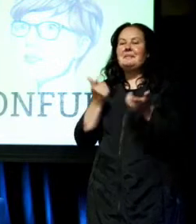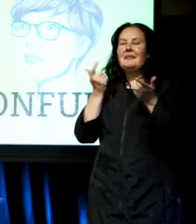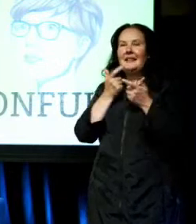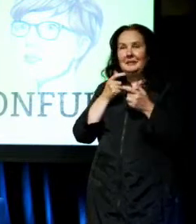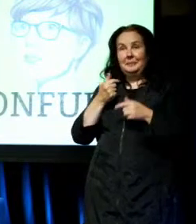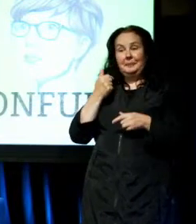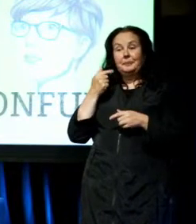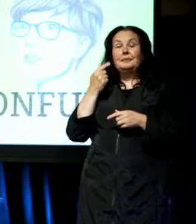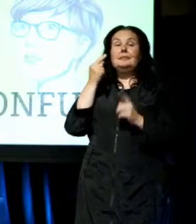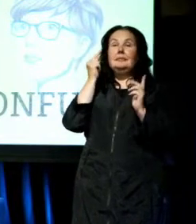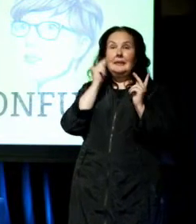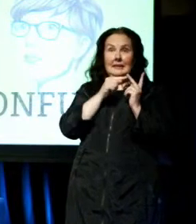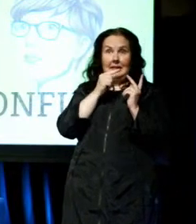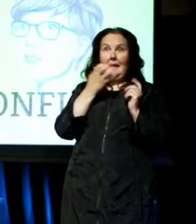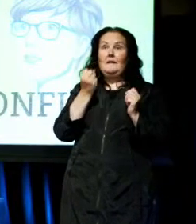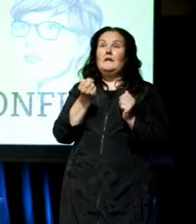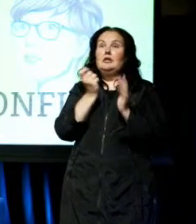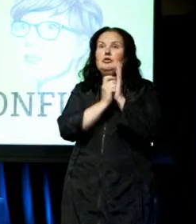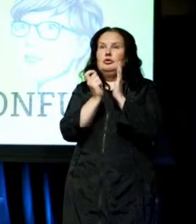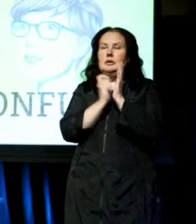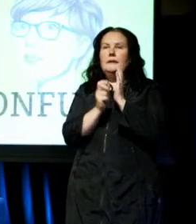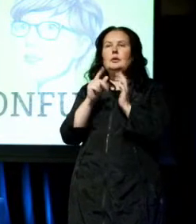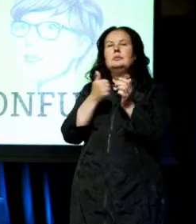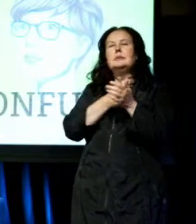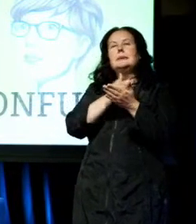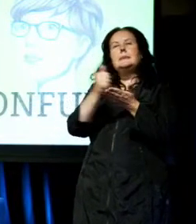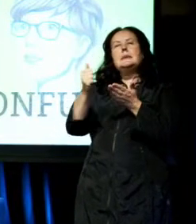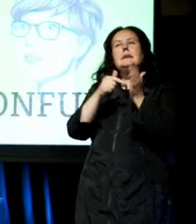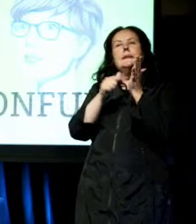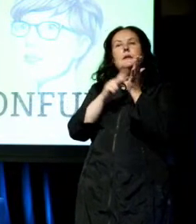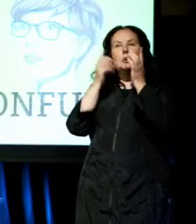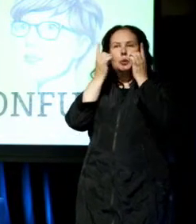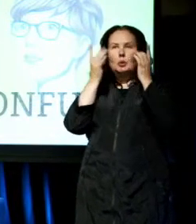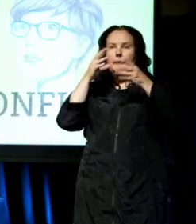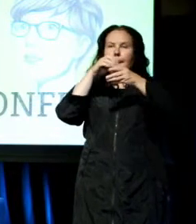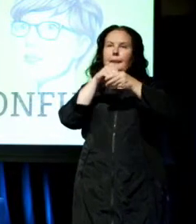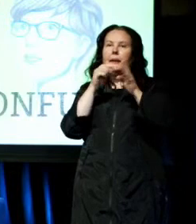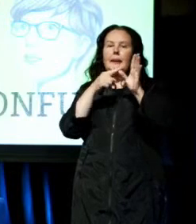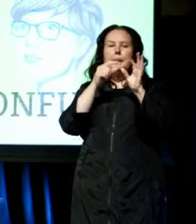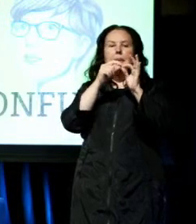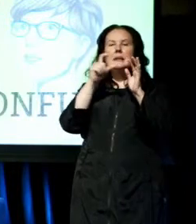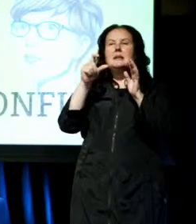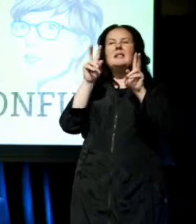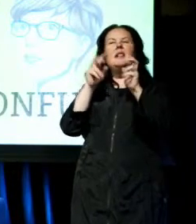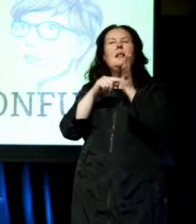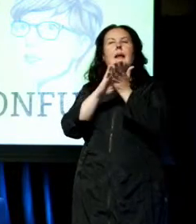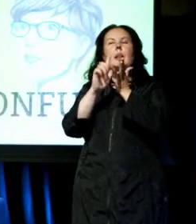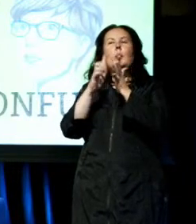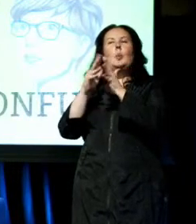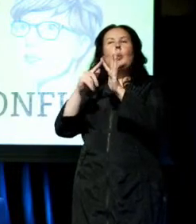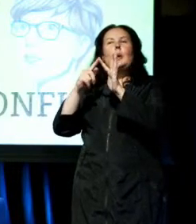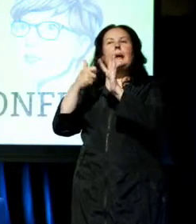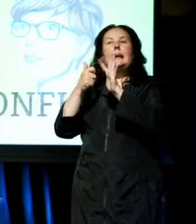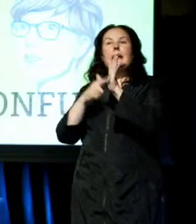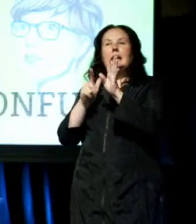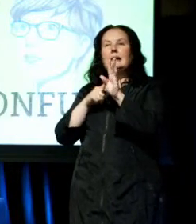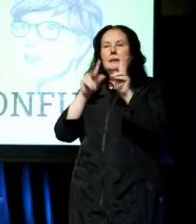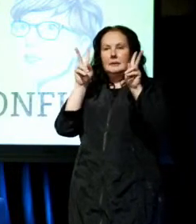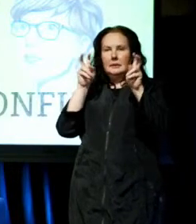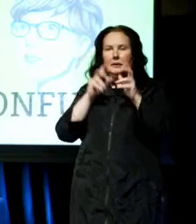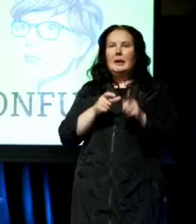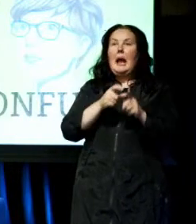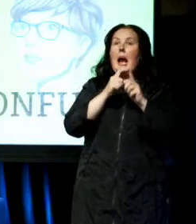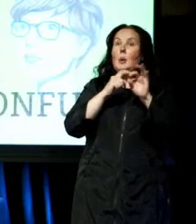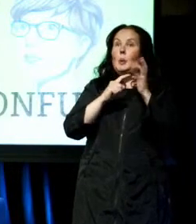He has written for a number of TV shows, including ABC's The Weekly, Hard Quiz, and At Home Alone Together. He